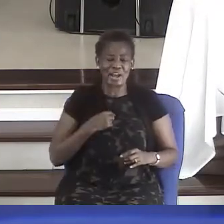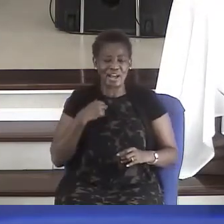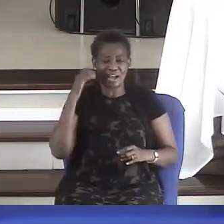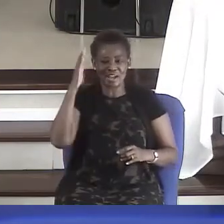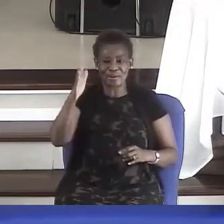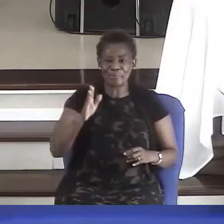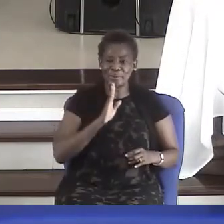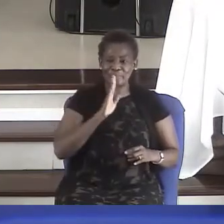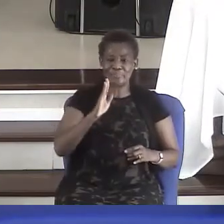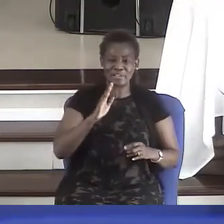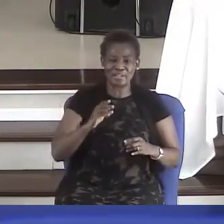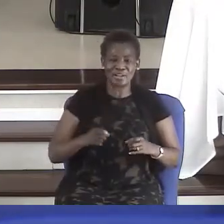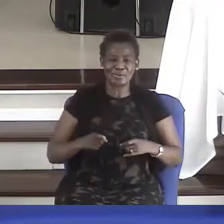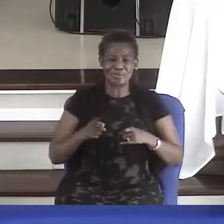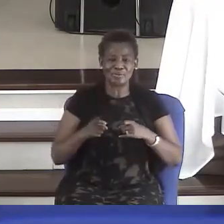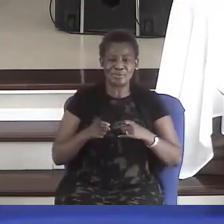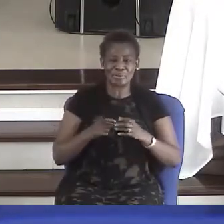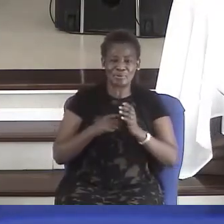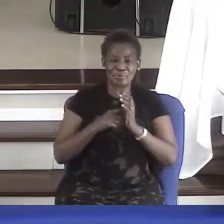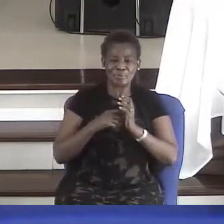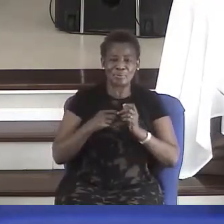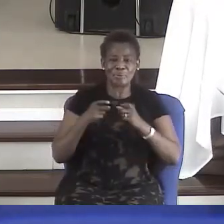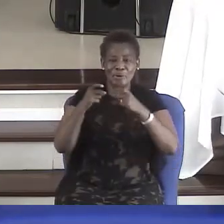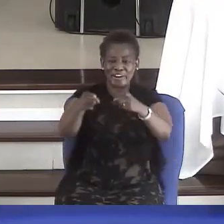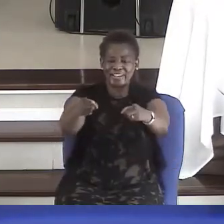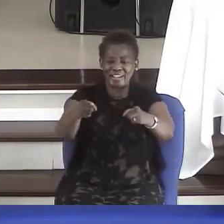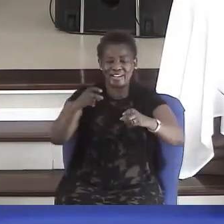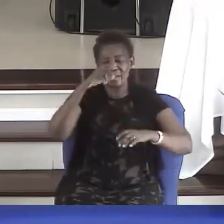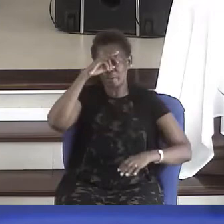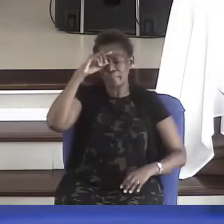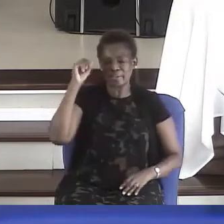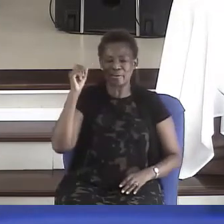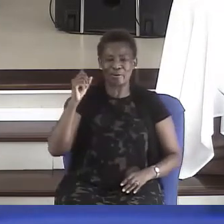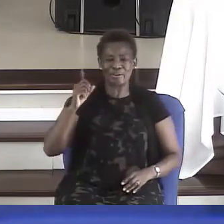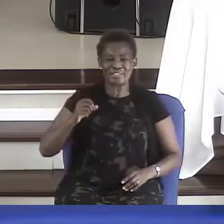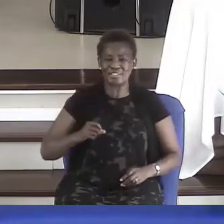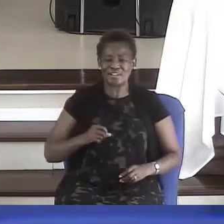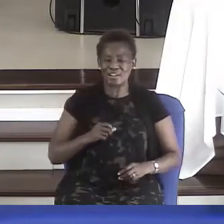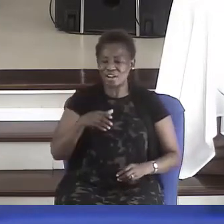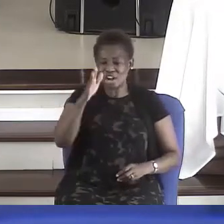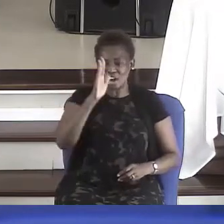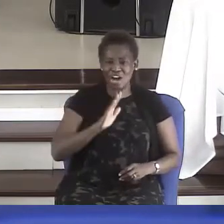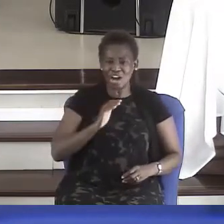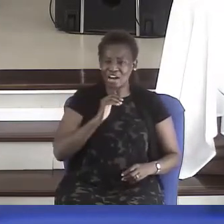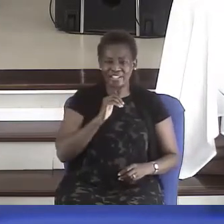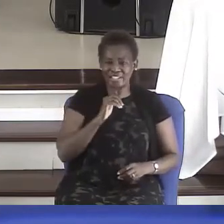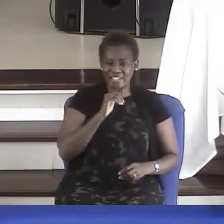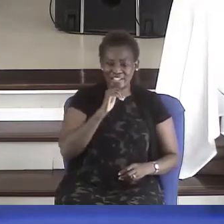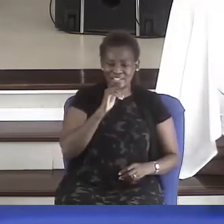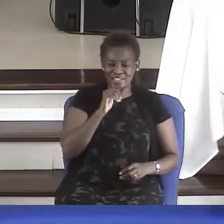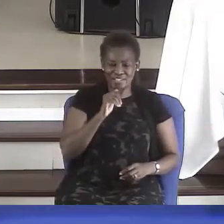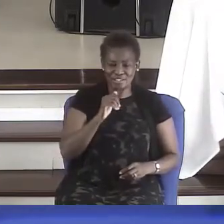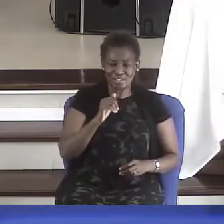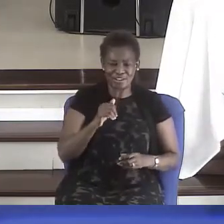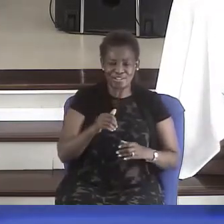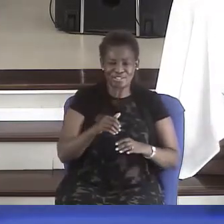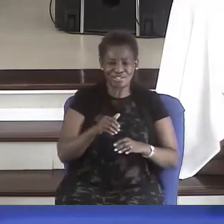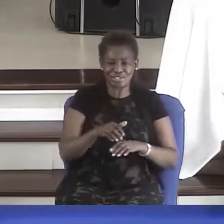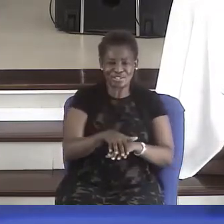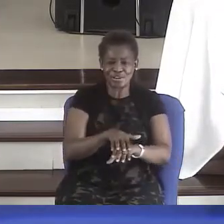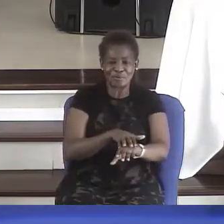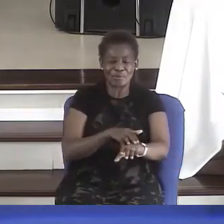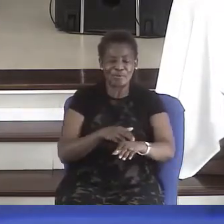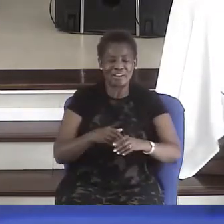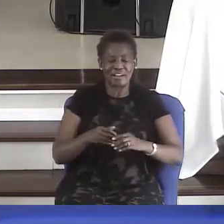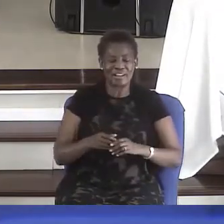rewarded. For God is not slack concerning his promise. He's a faithful